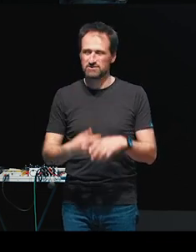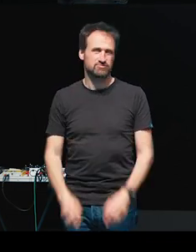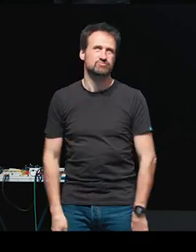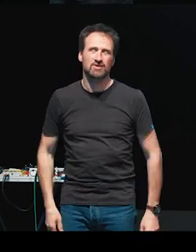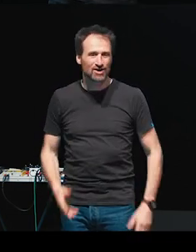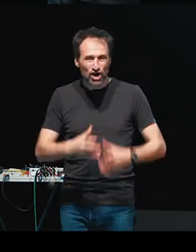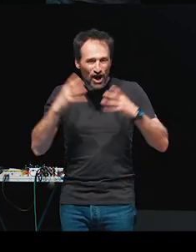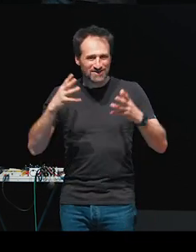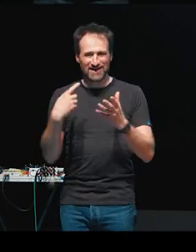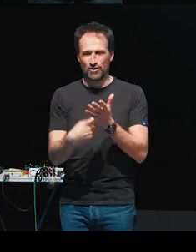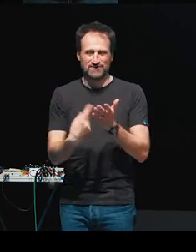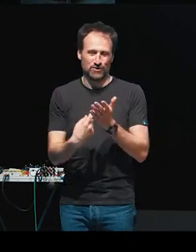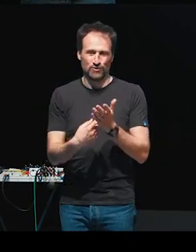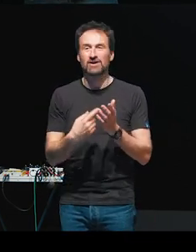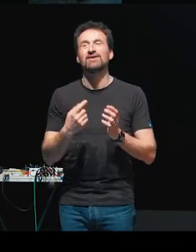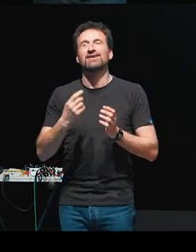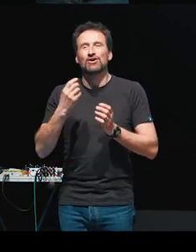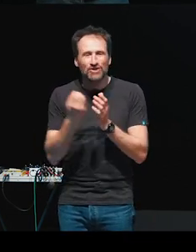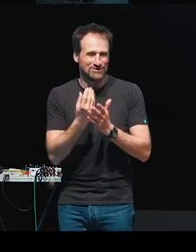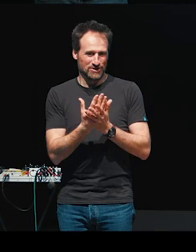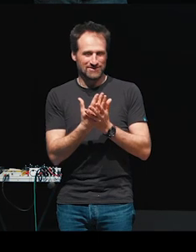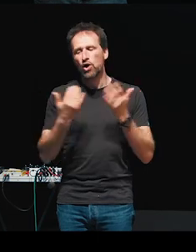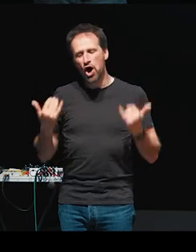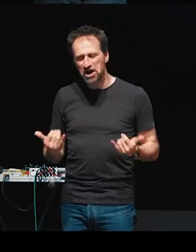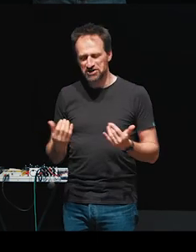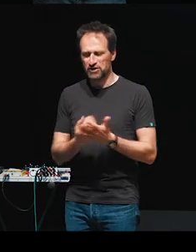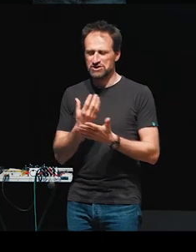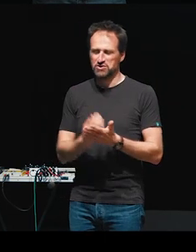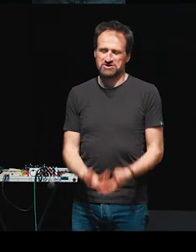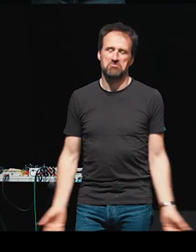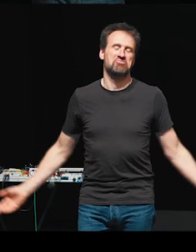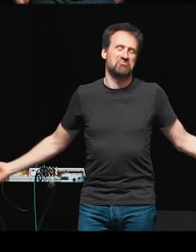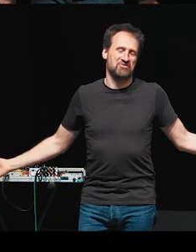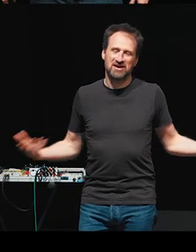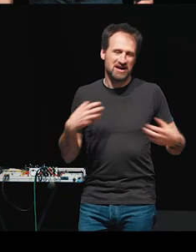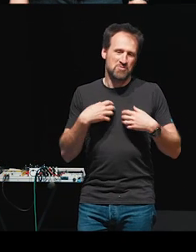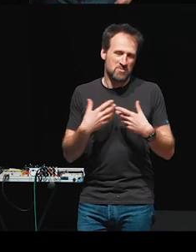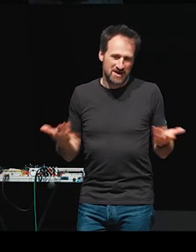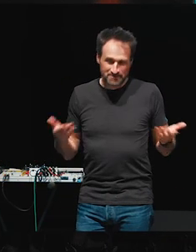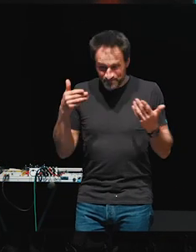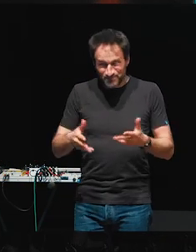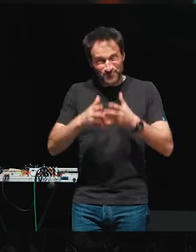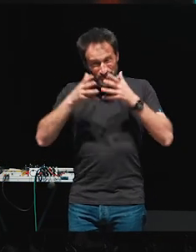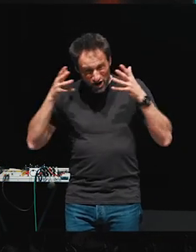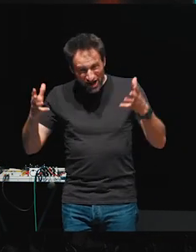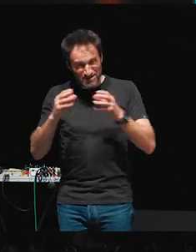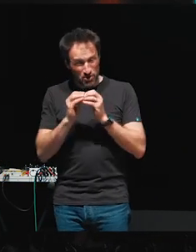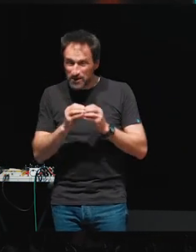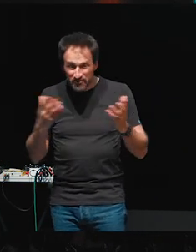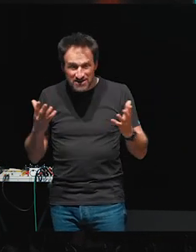resources. Nowadays, resources is not a big issue anymore. Nowadays, the biggest issue is about